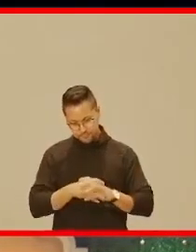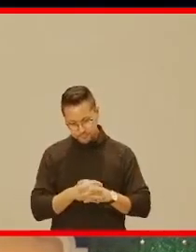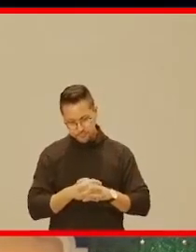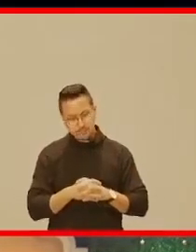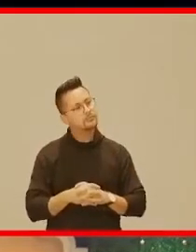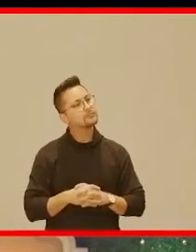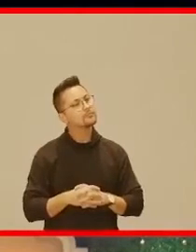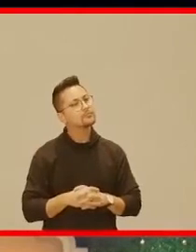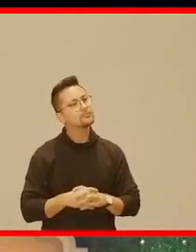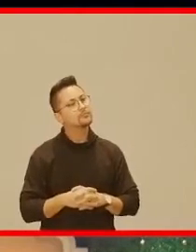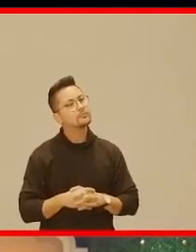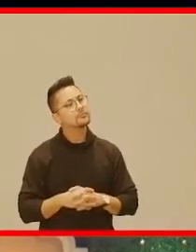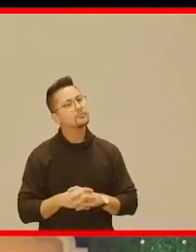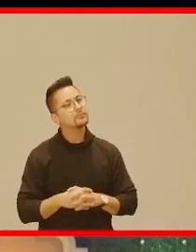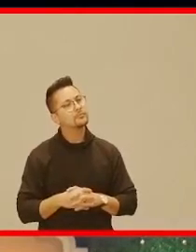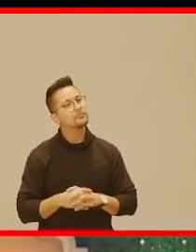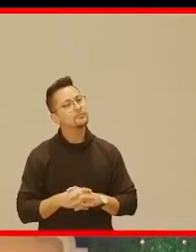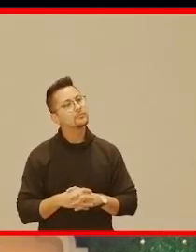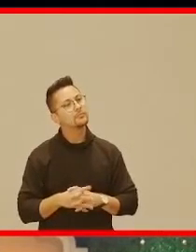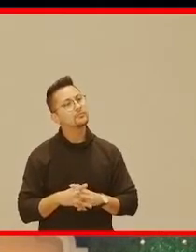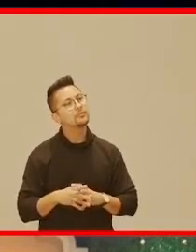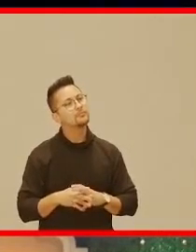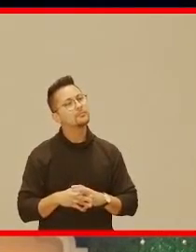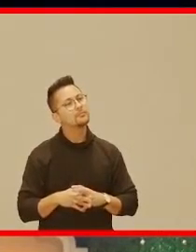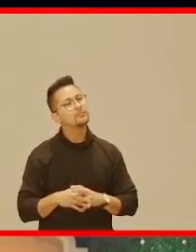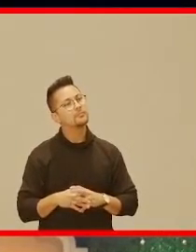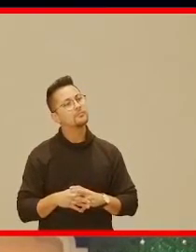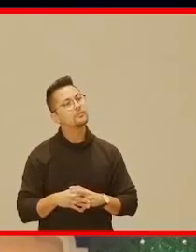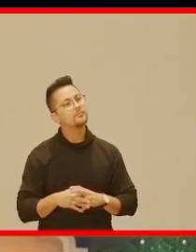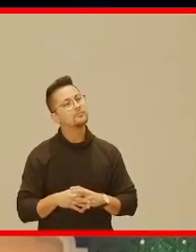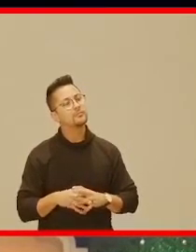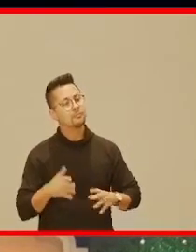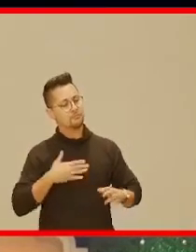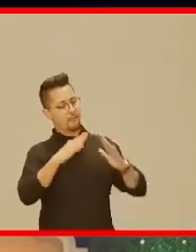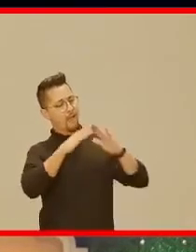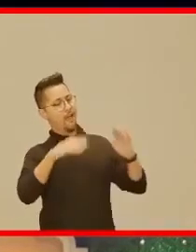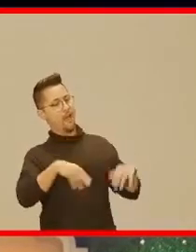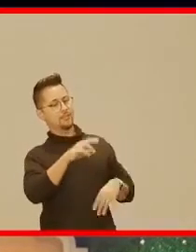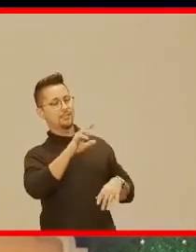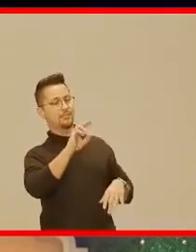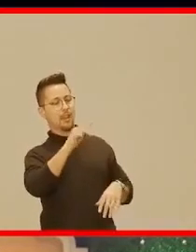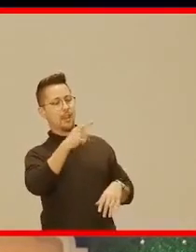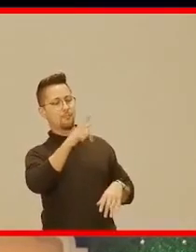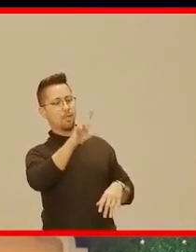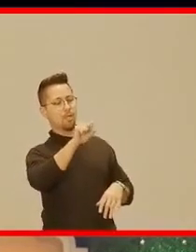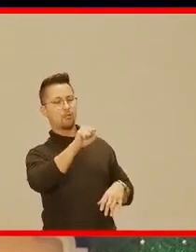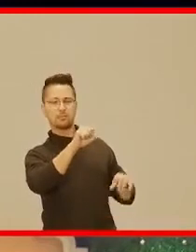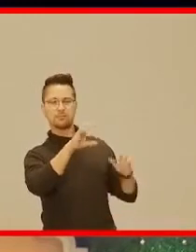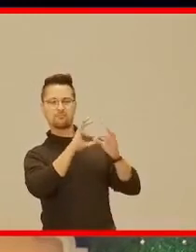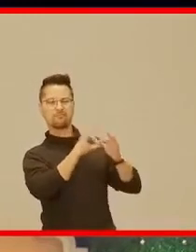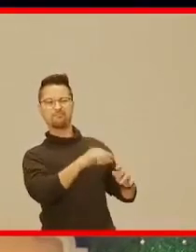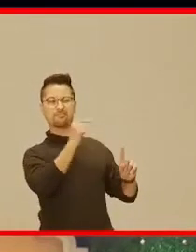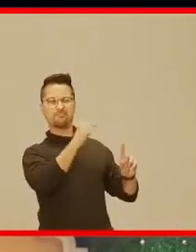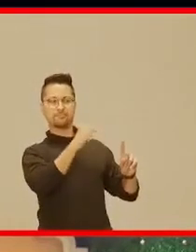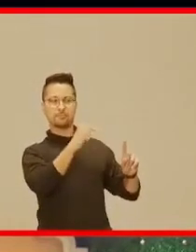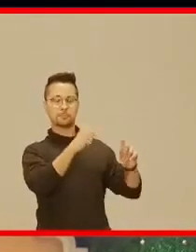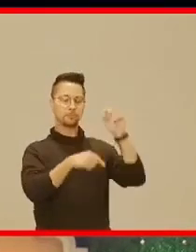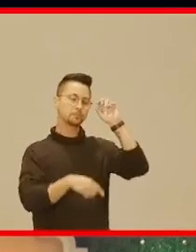losing everything about my house down in Naples because I get the bill,